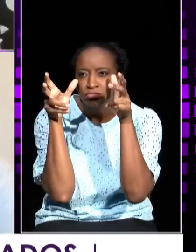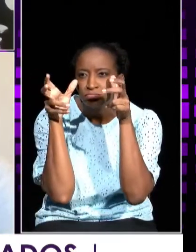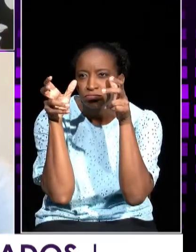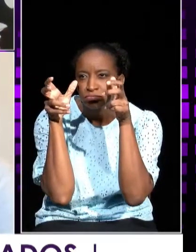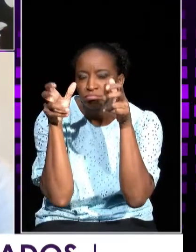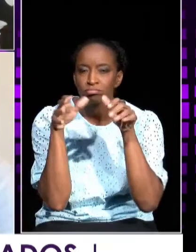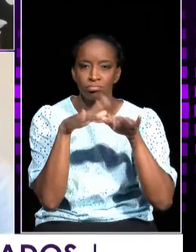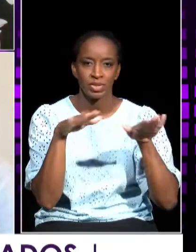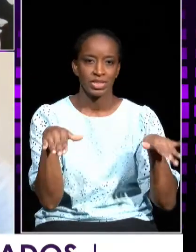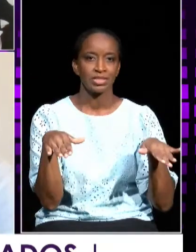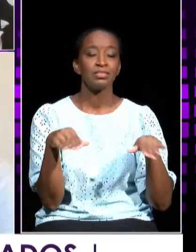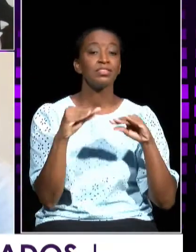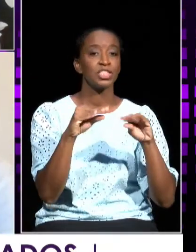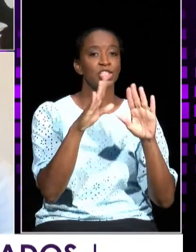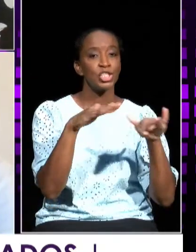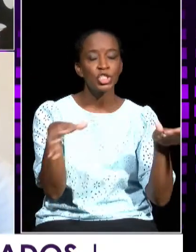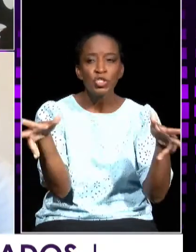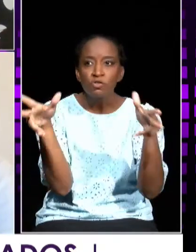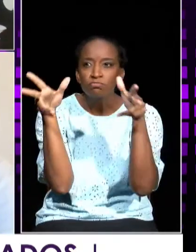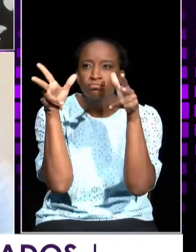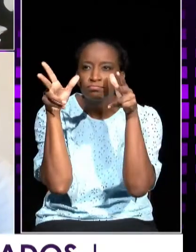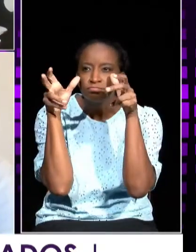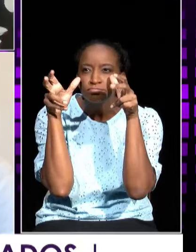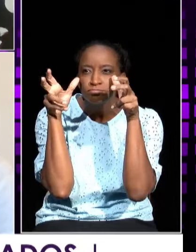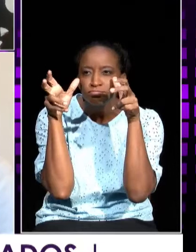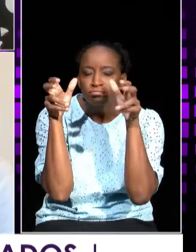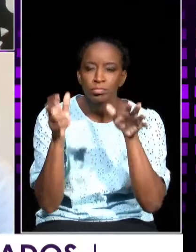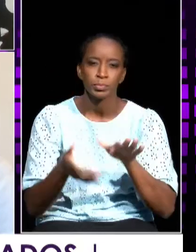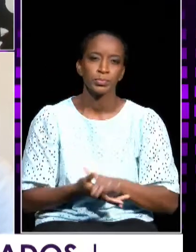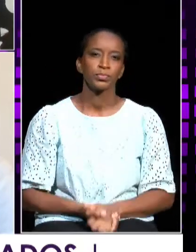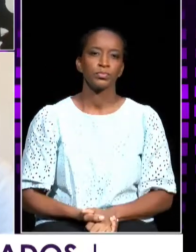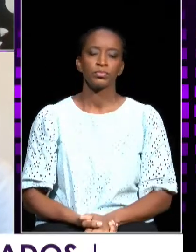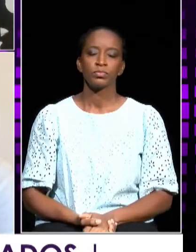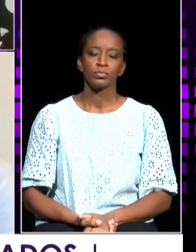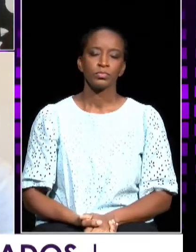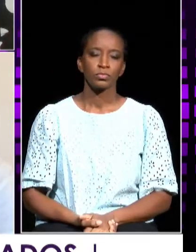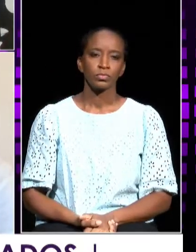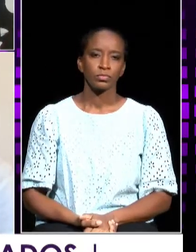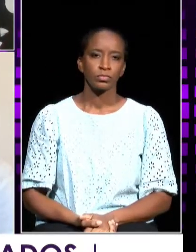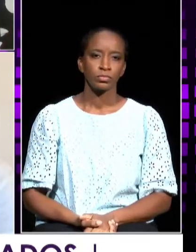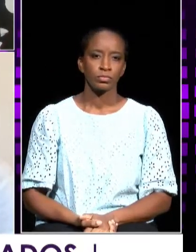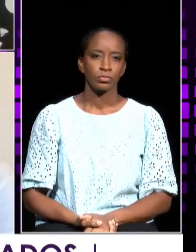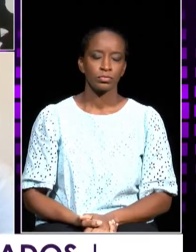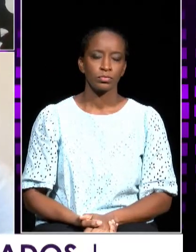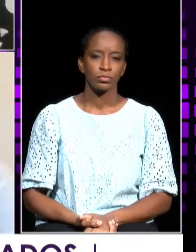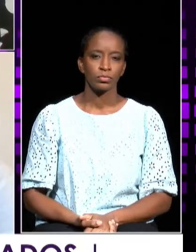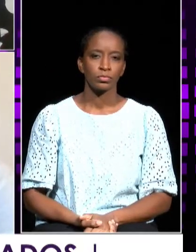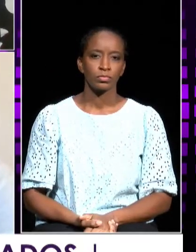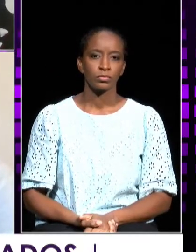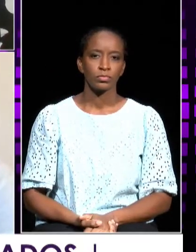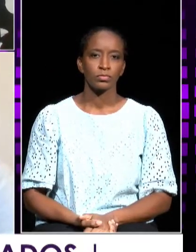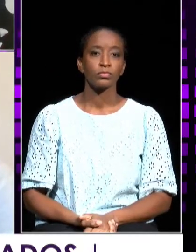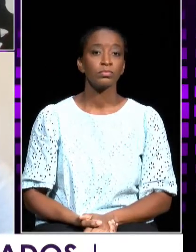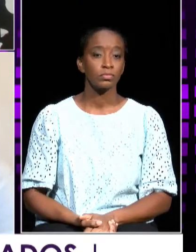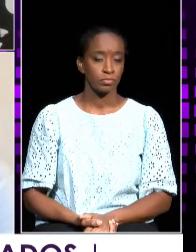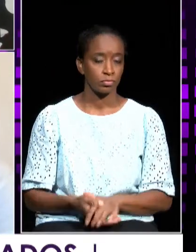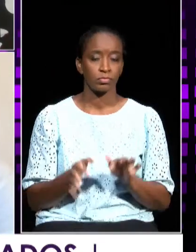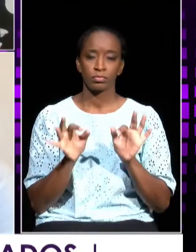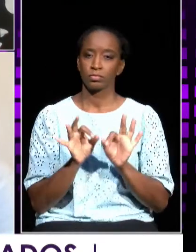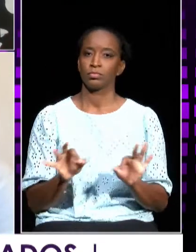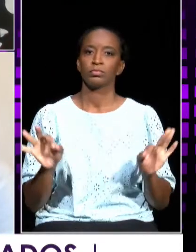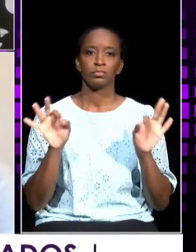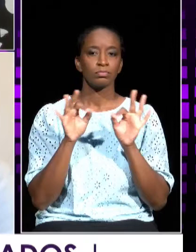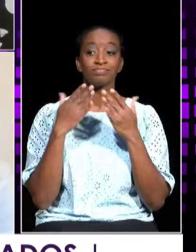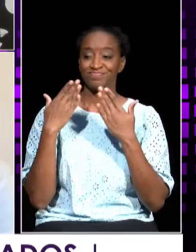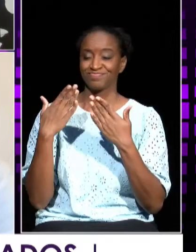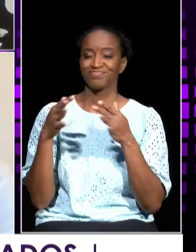and the students in how to deal with their emotional well-being. Thank you. And I think that's important too. When we talk